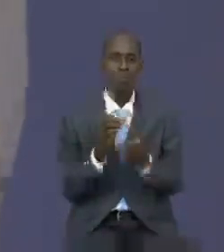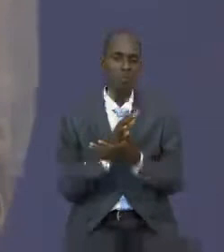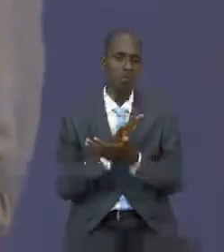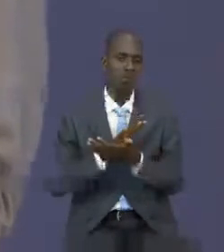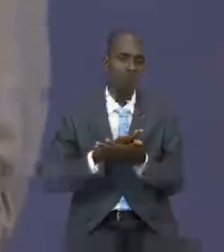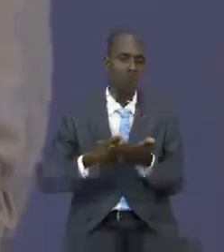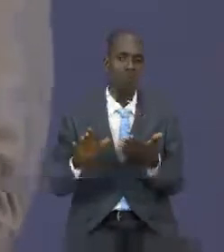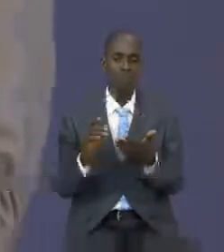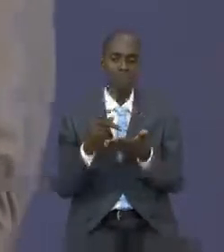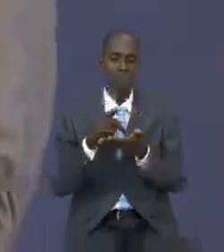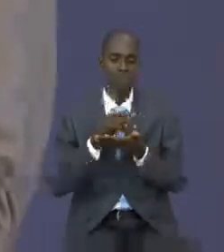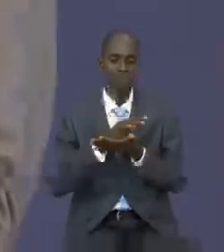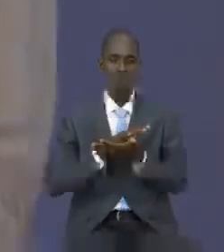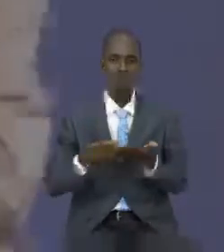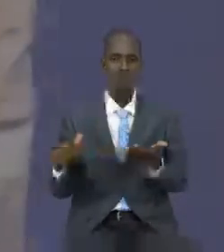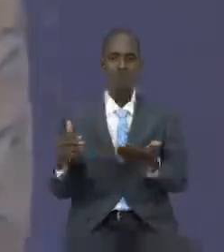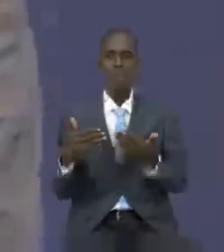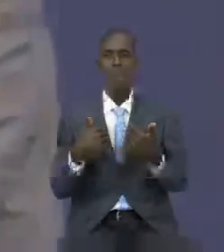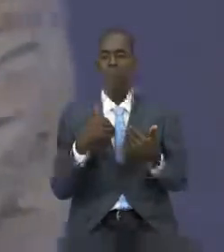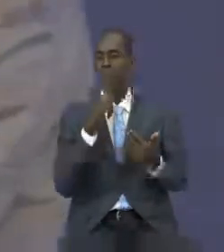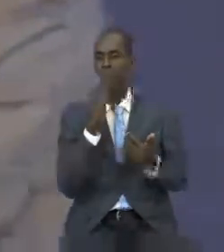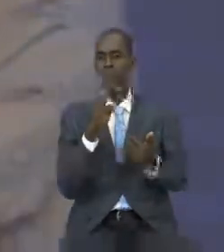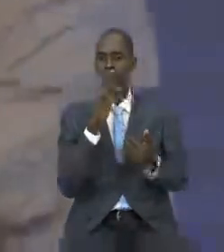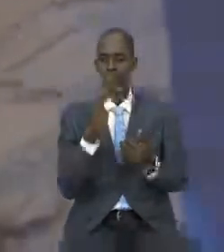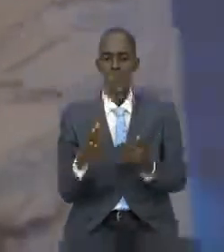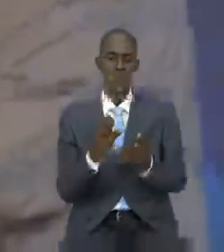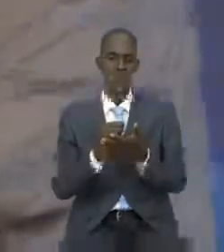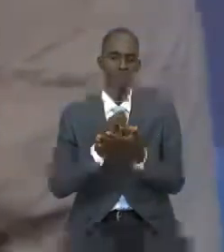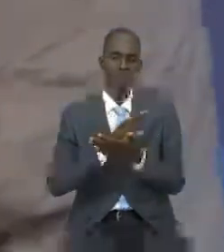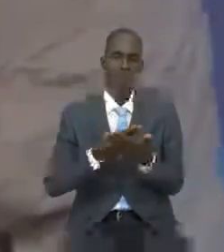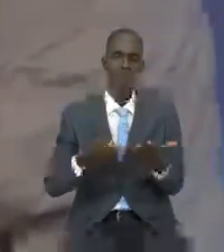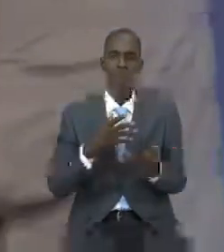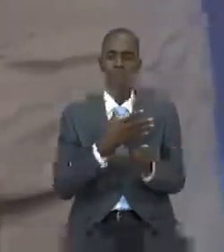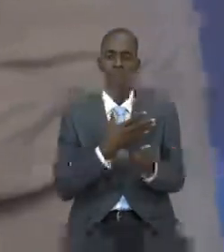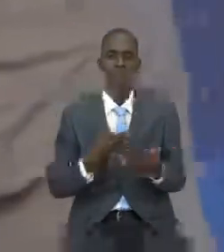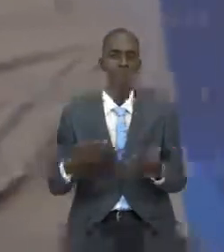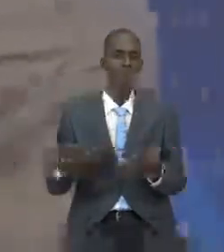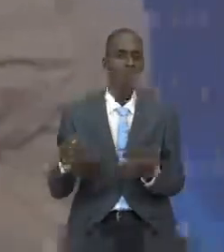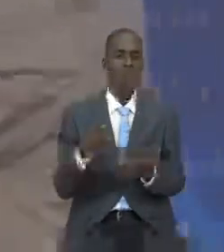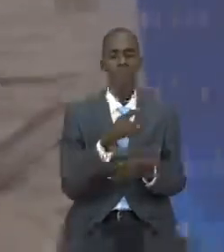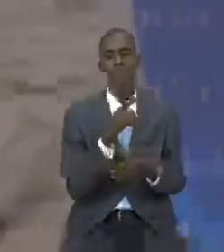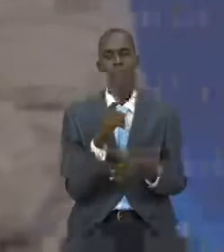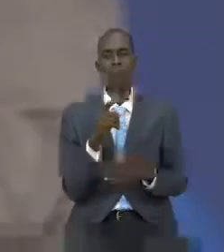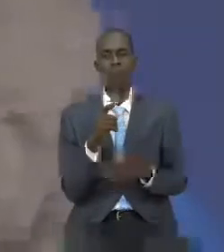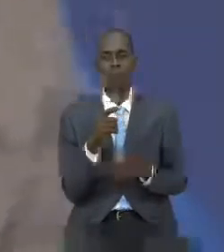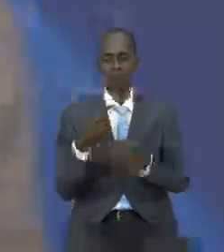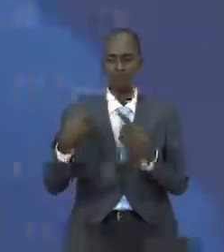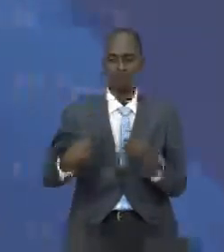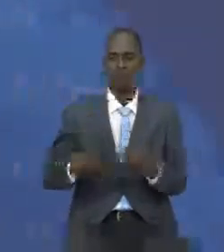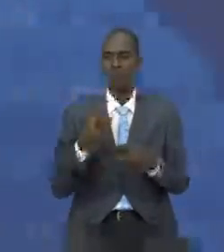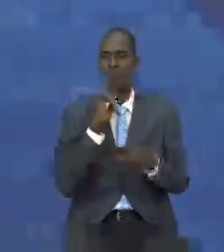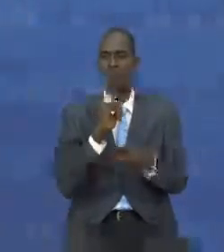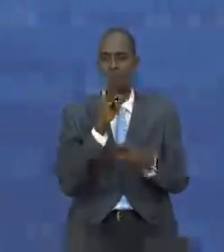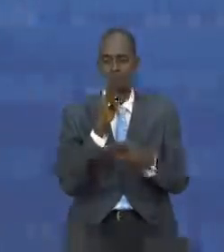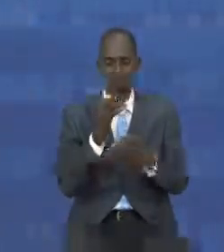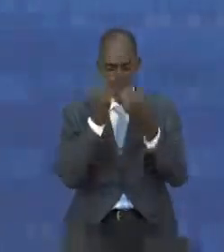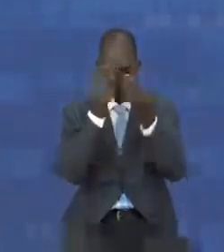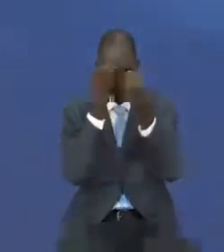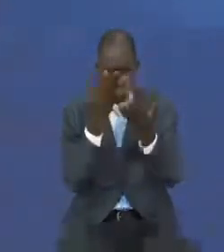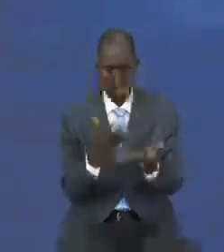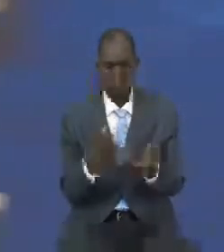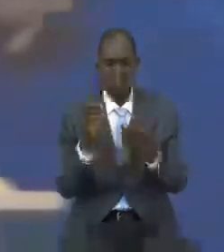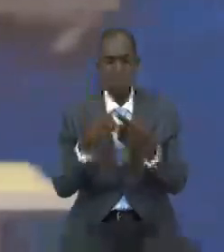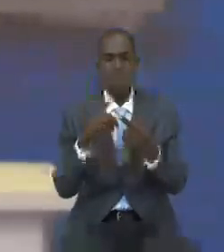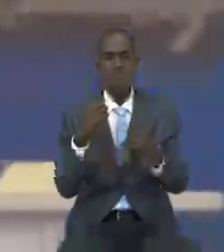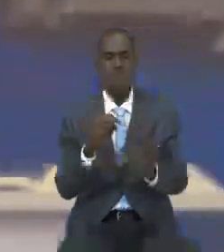been purified, has not been sanctified, and their heart is not submissive unto the king. They